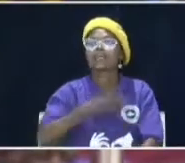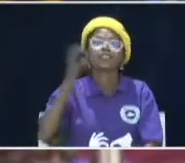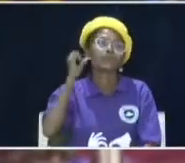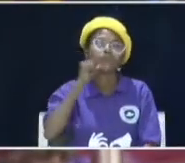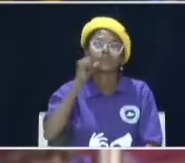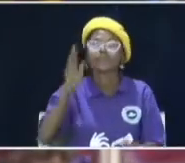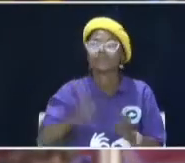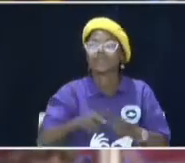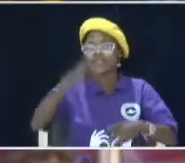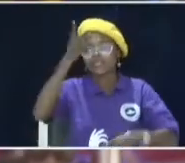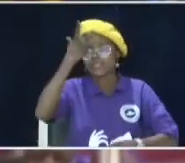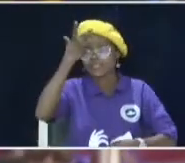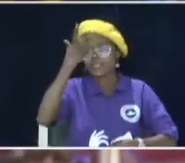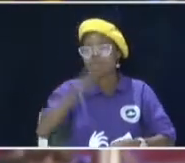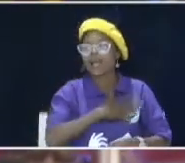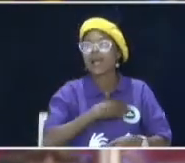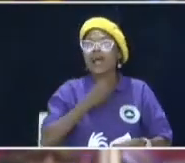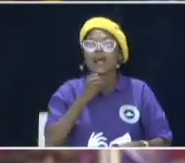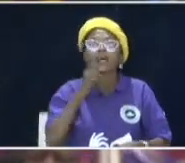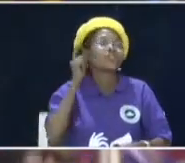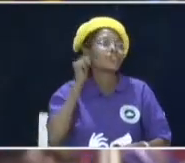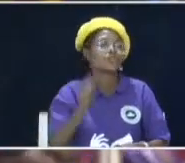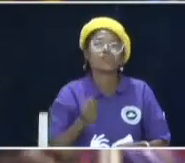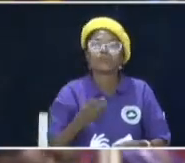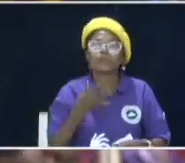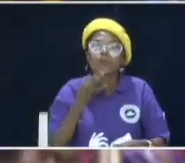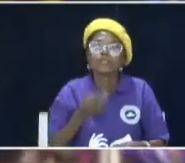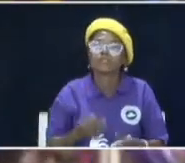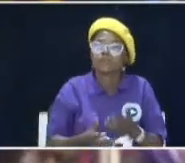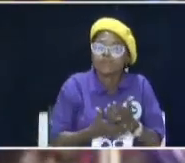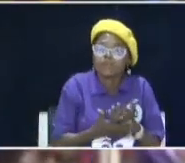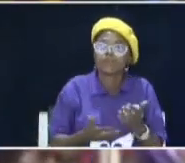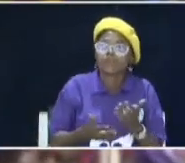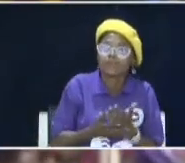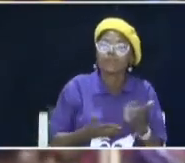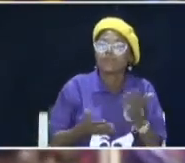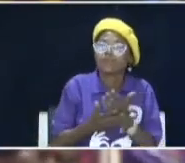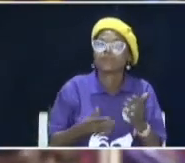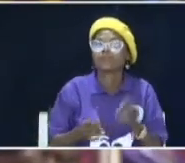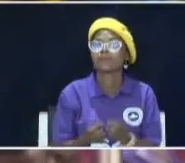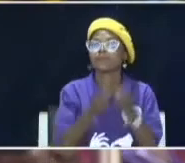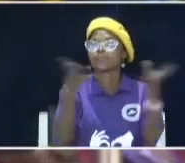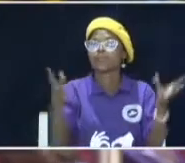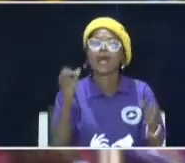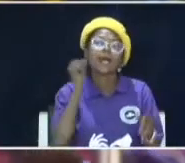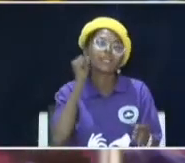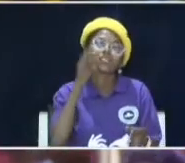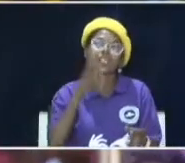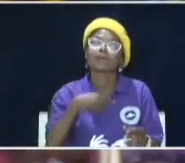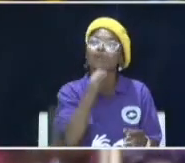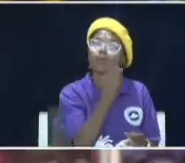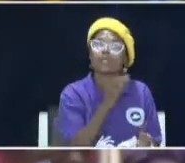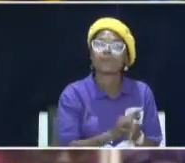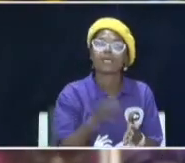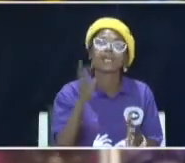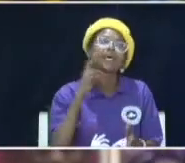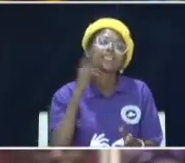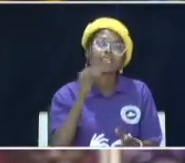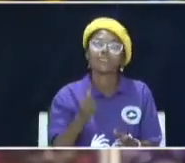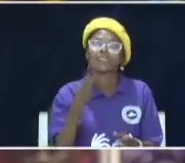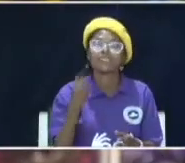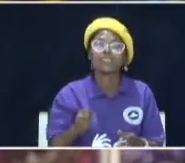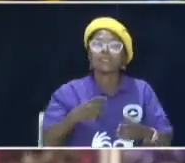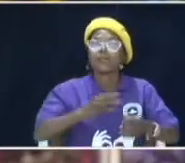meeting, and she was bleeding profusely, and she had thought that she had lost the pregnancy. She vowed